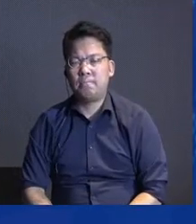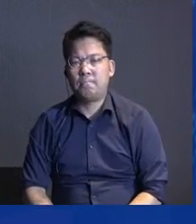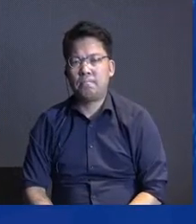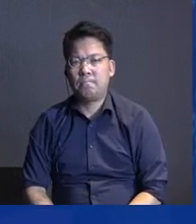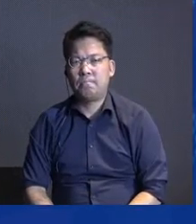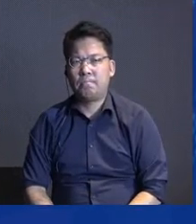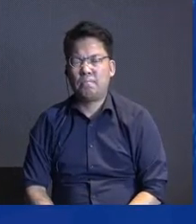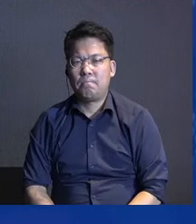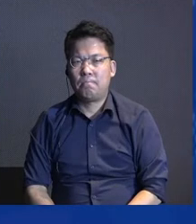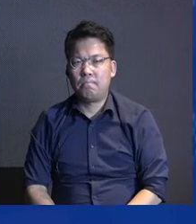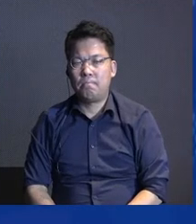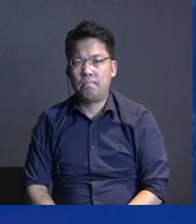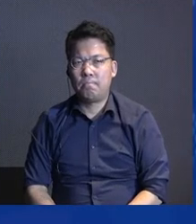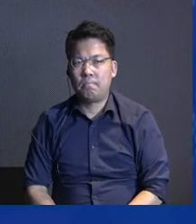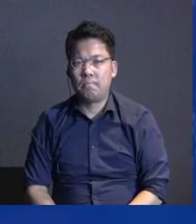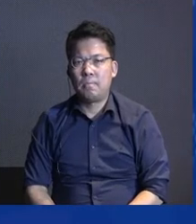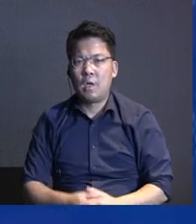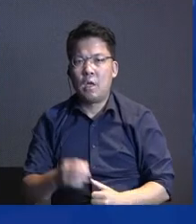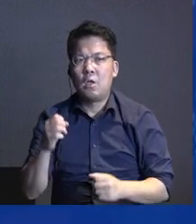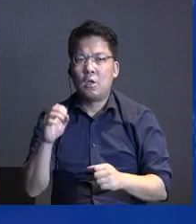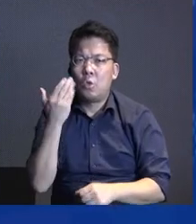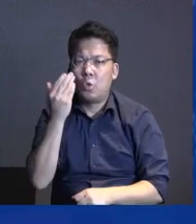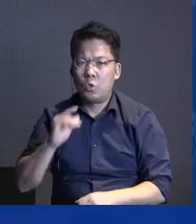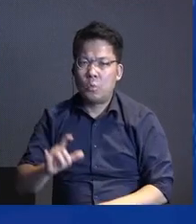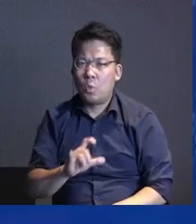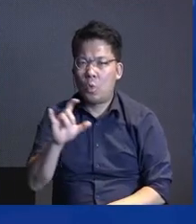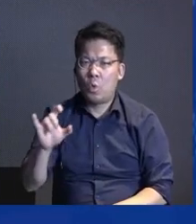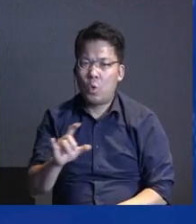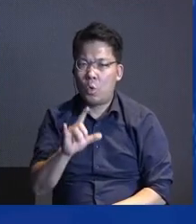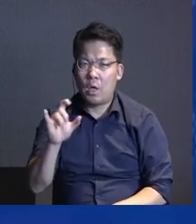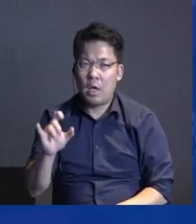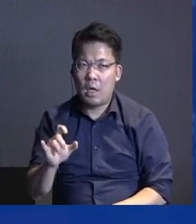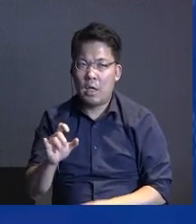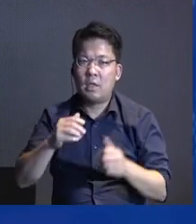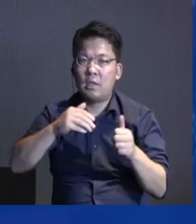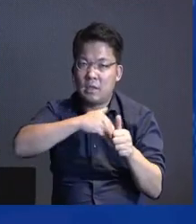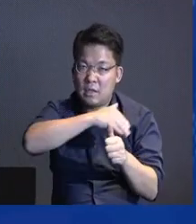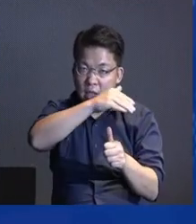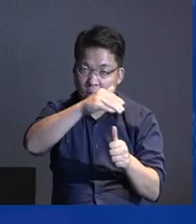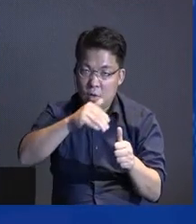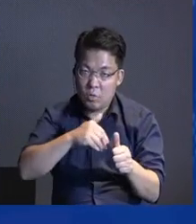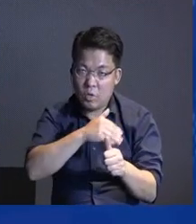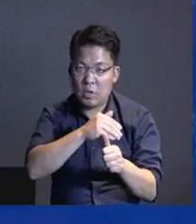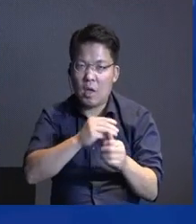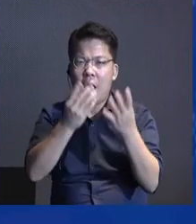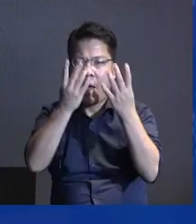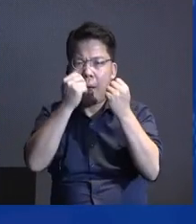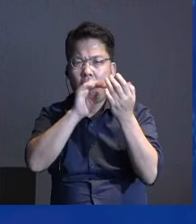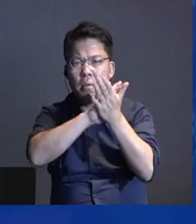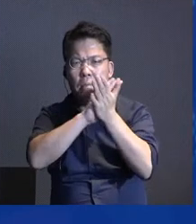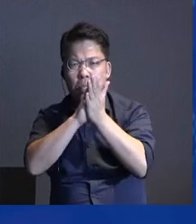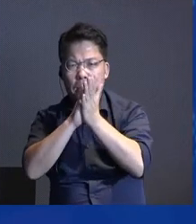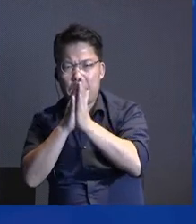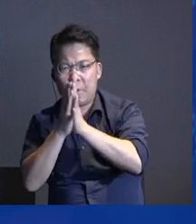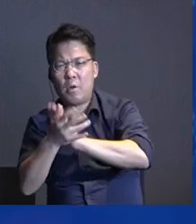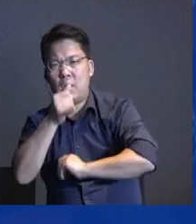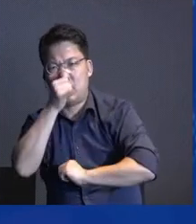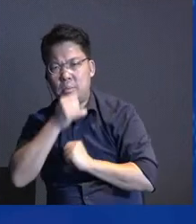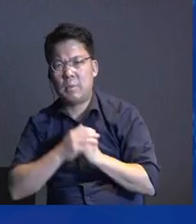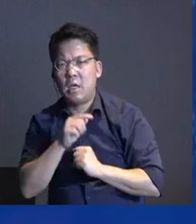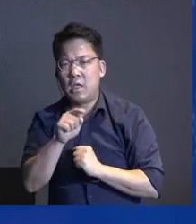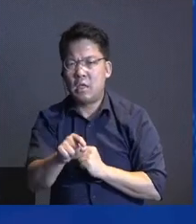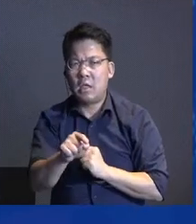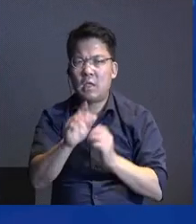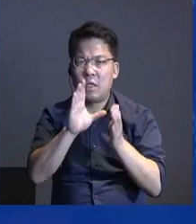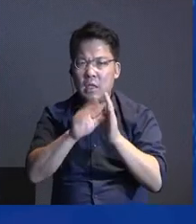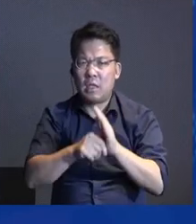as COVID-19 or the climate change, having a club model at the village level will help increase the resilience of the